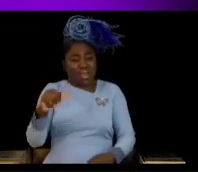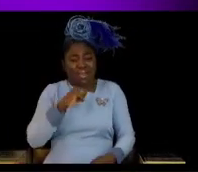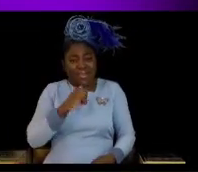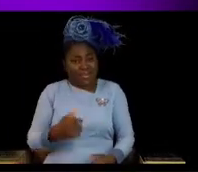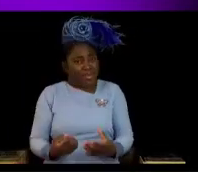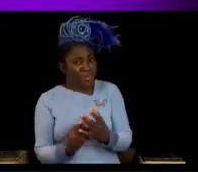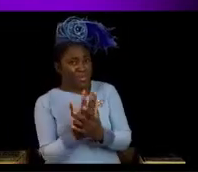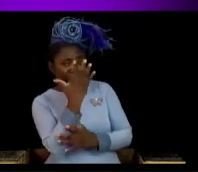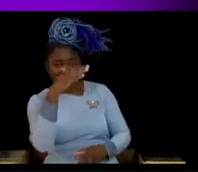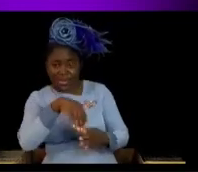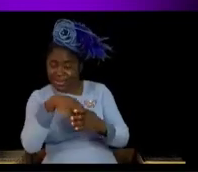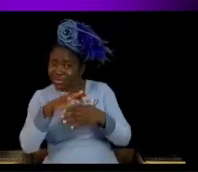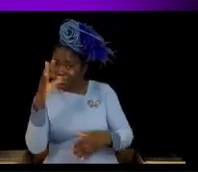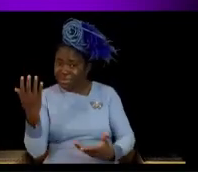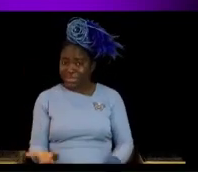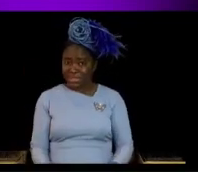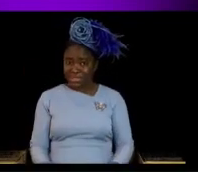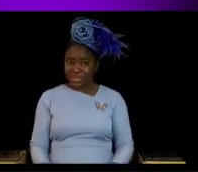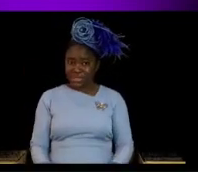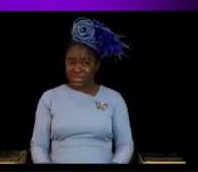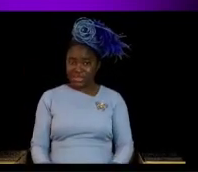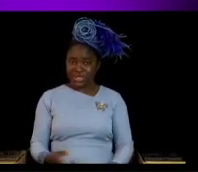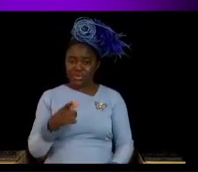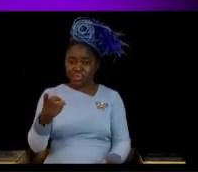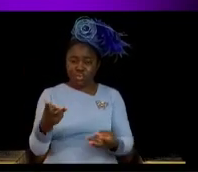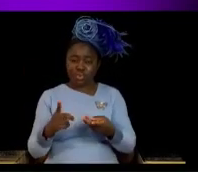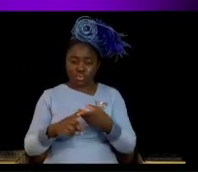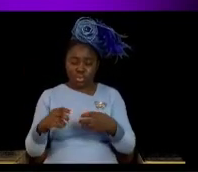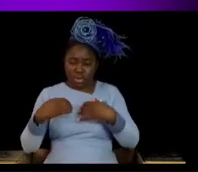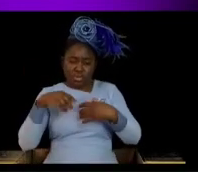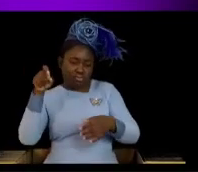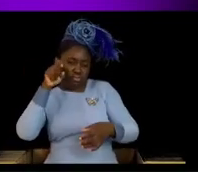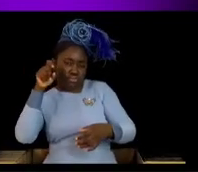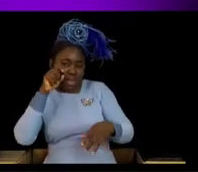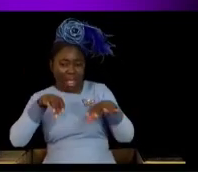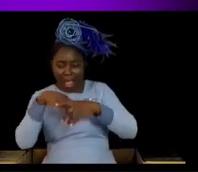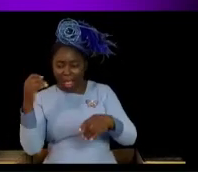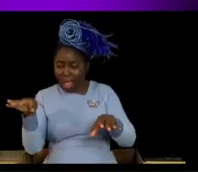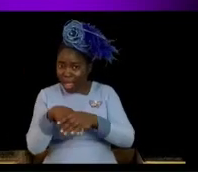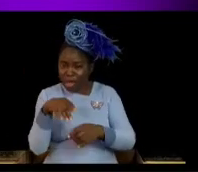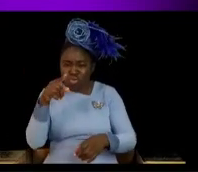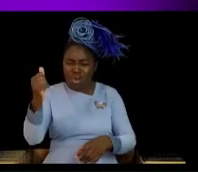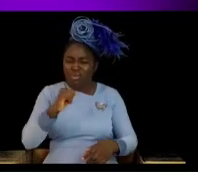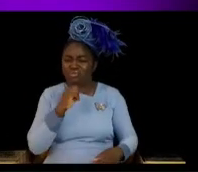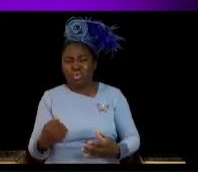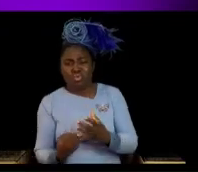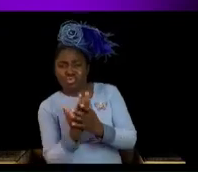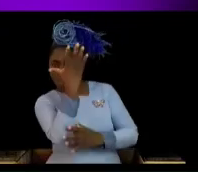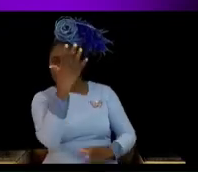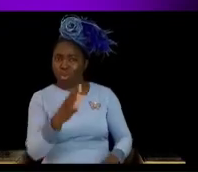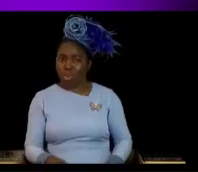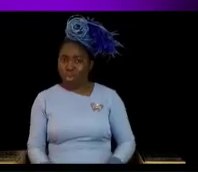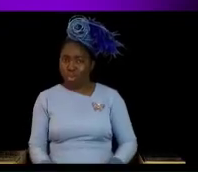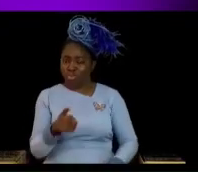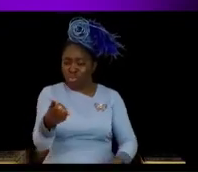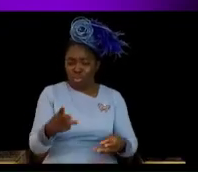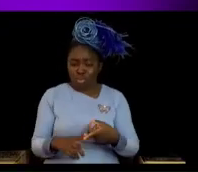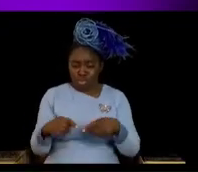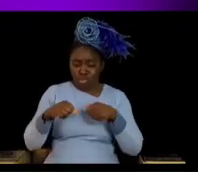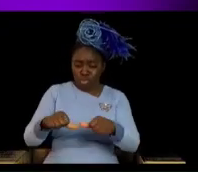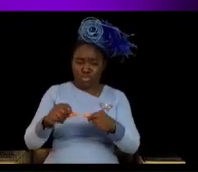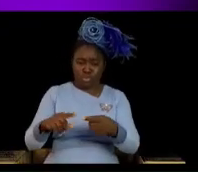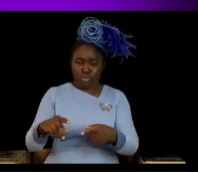can't grow. You want to do fornication. You can't grow. You want to be telling lies. You